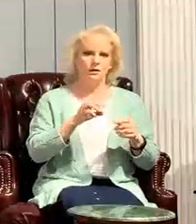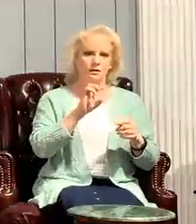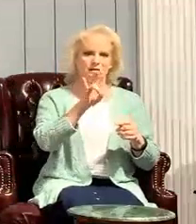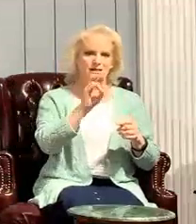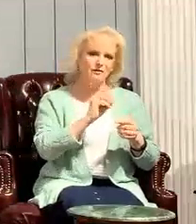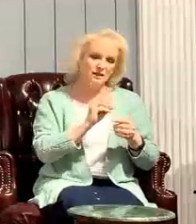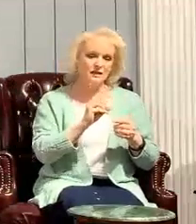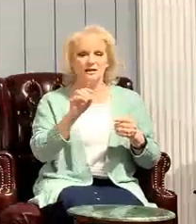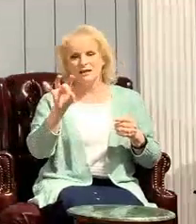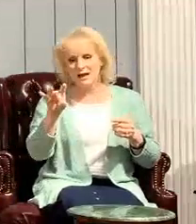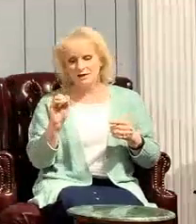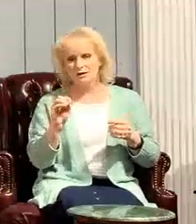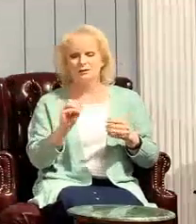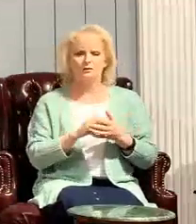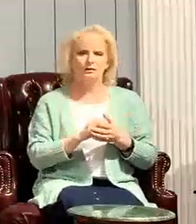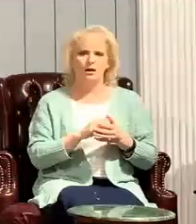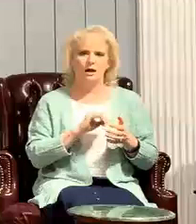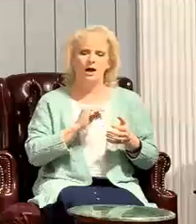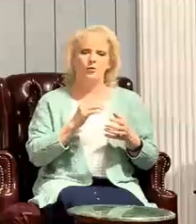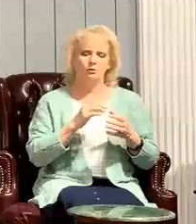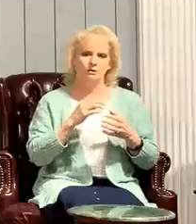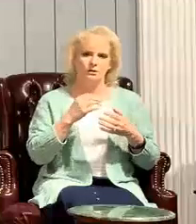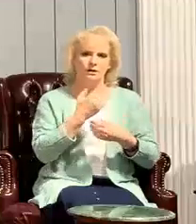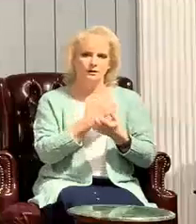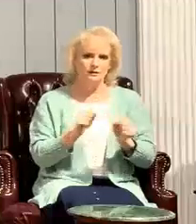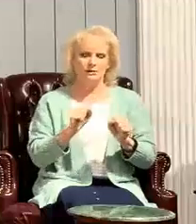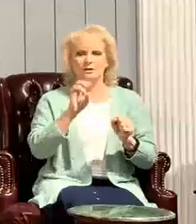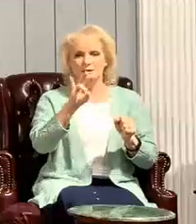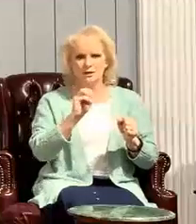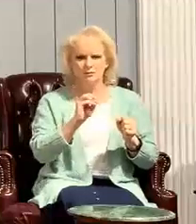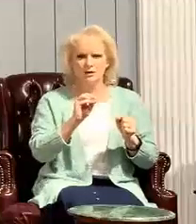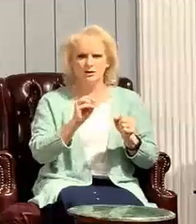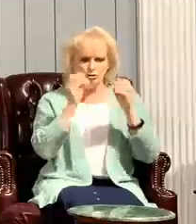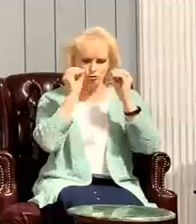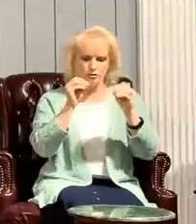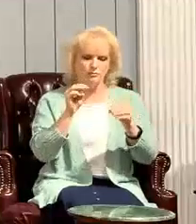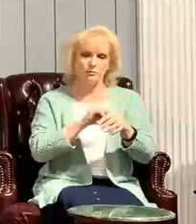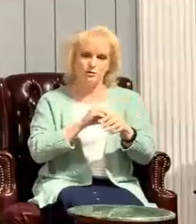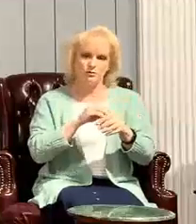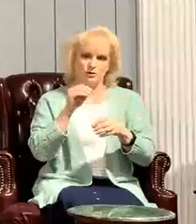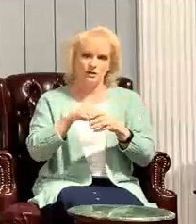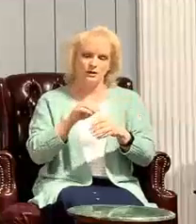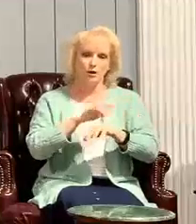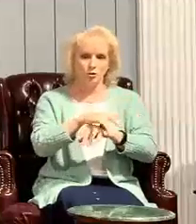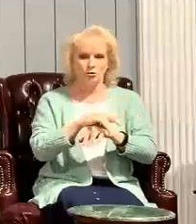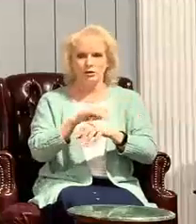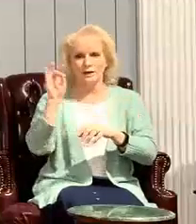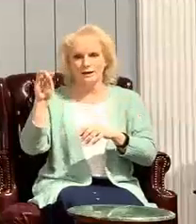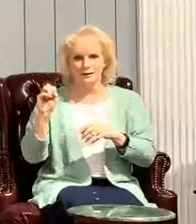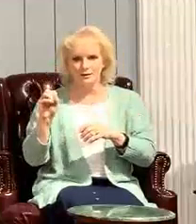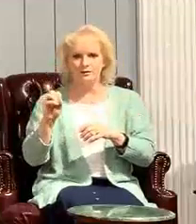70s/80s. I got saved in the 70s and trained for the ministry in the early 80s. And in my day,